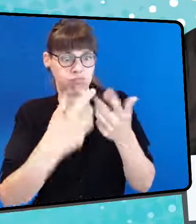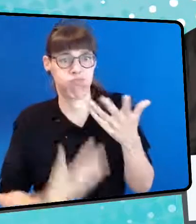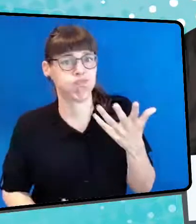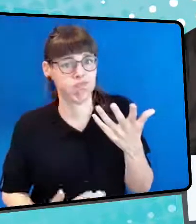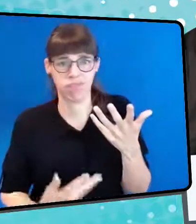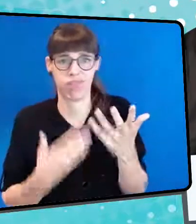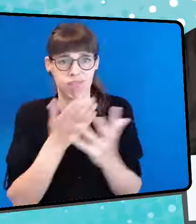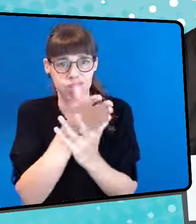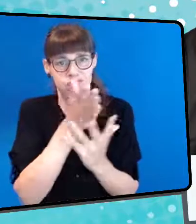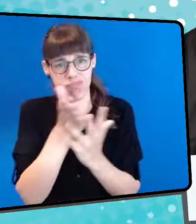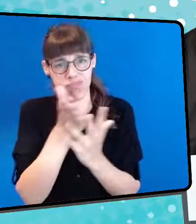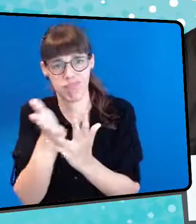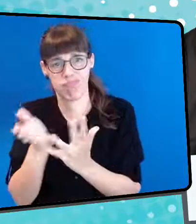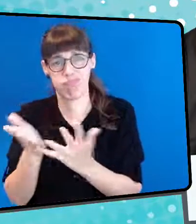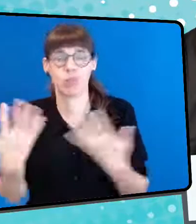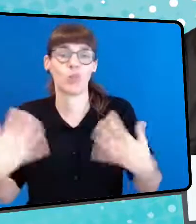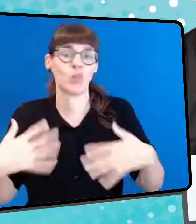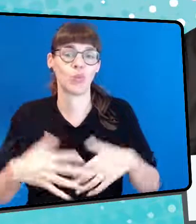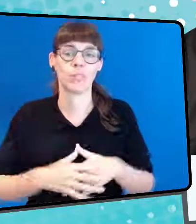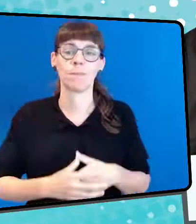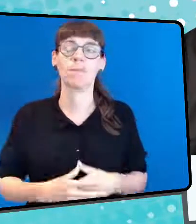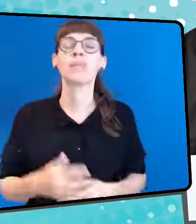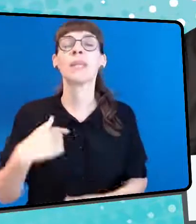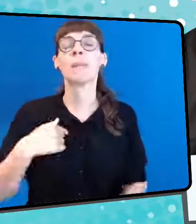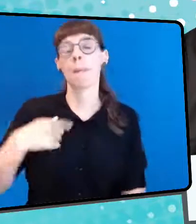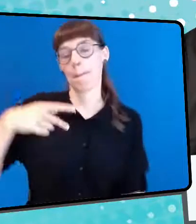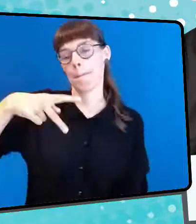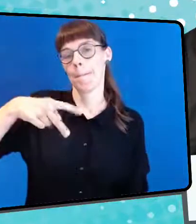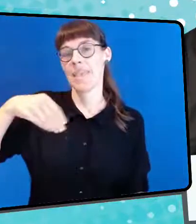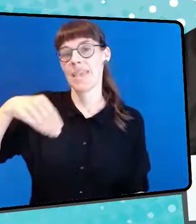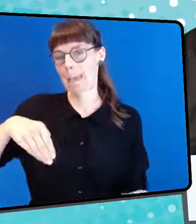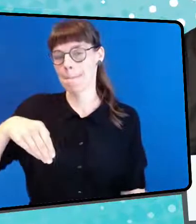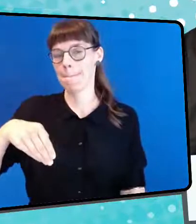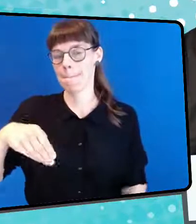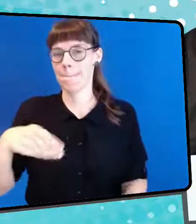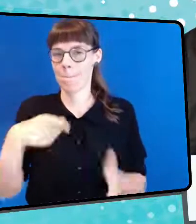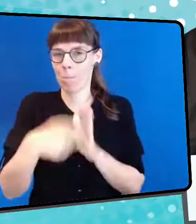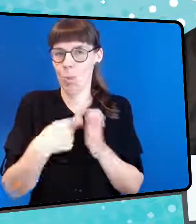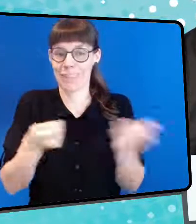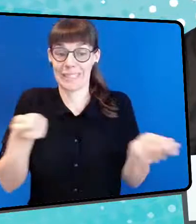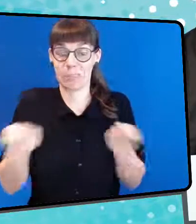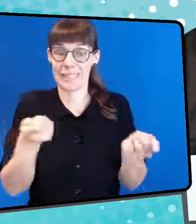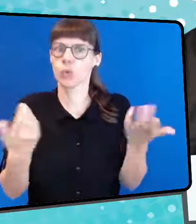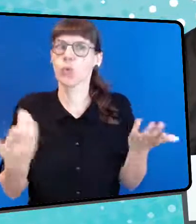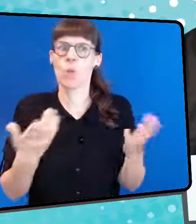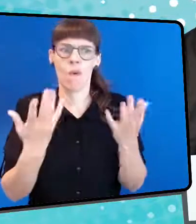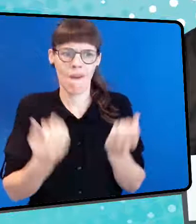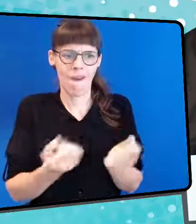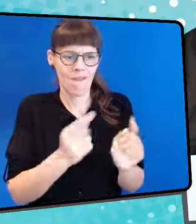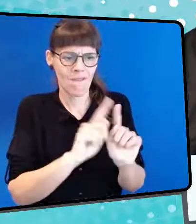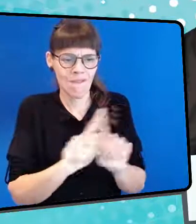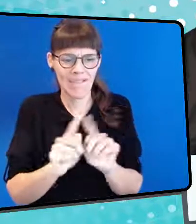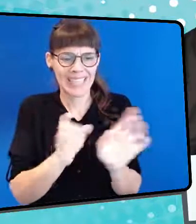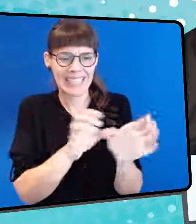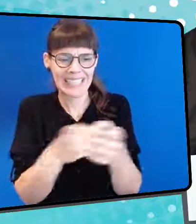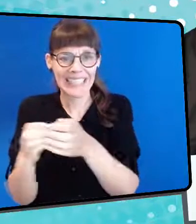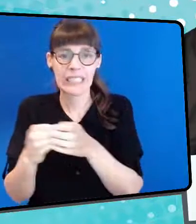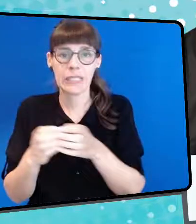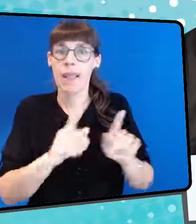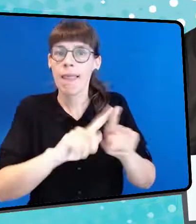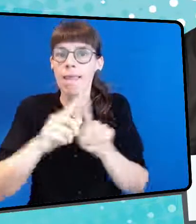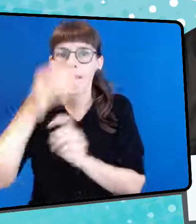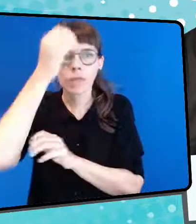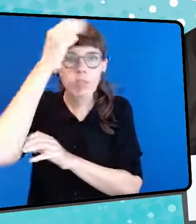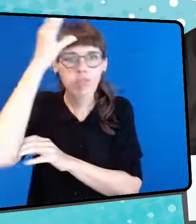So yeah, as a PM, like I said, we have teams in research actually that multidisciplinary teams, particularly in the